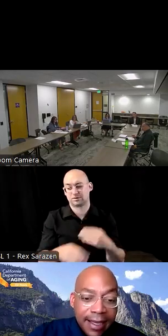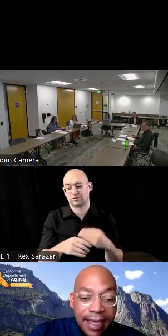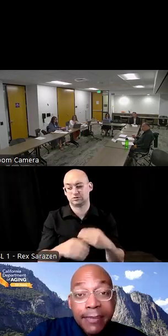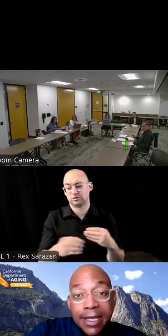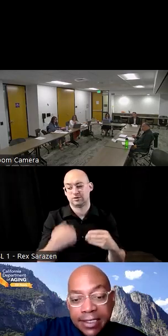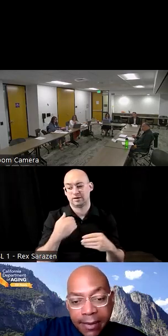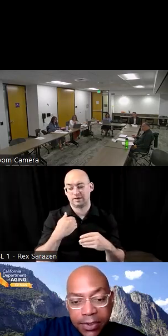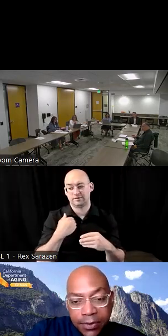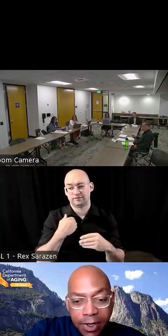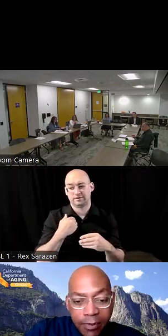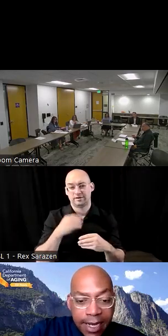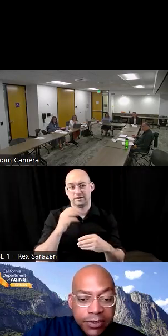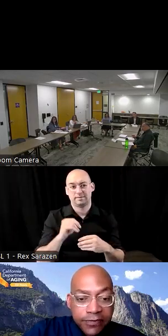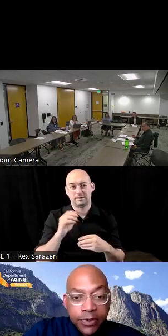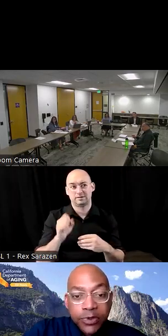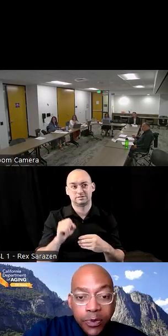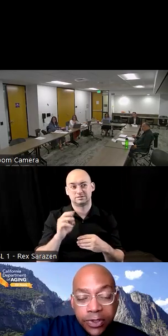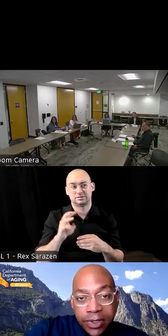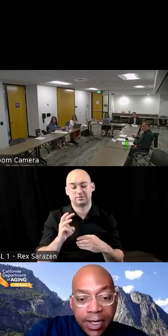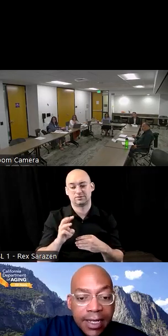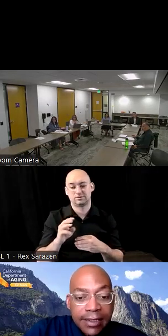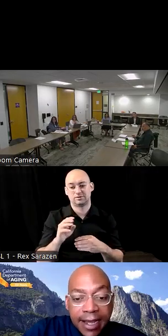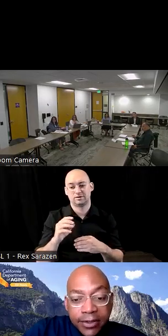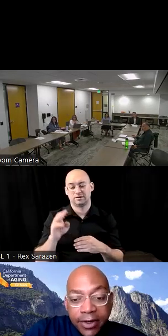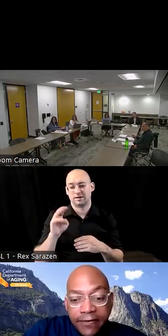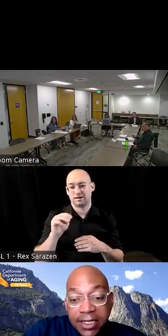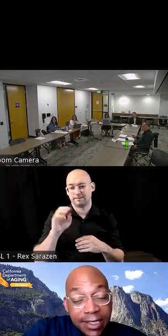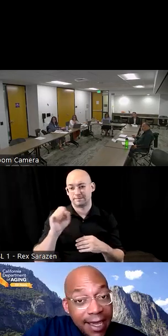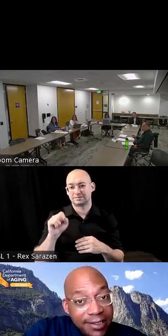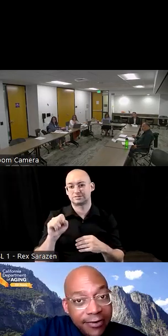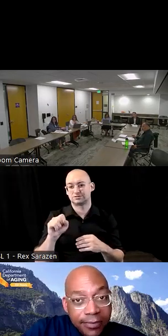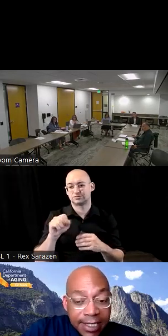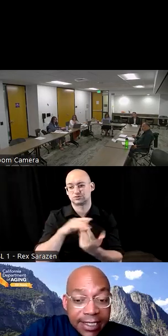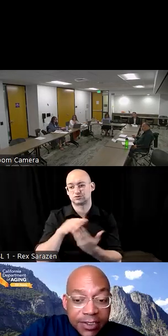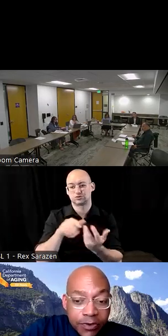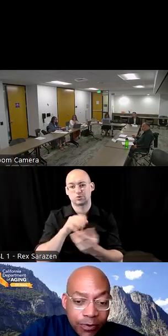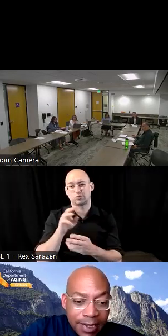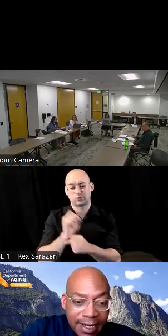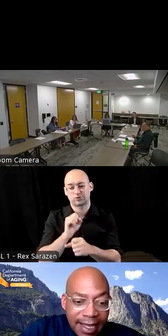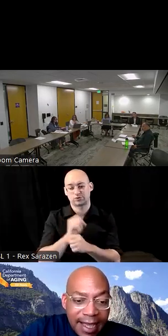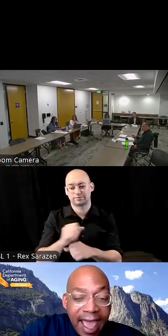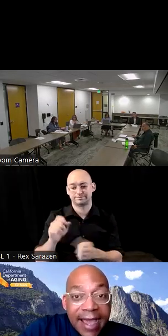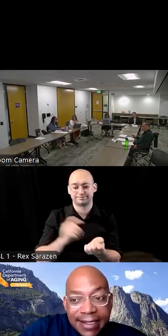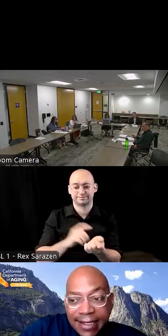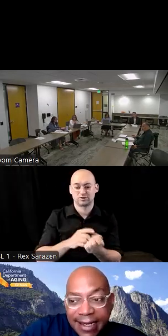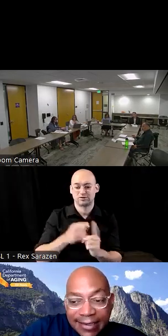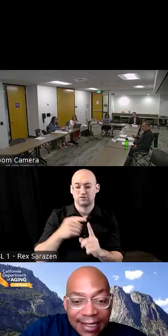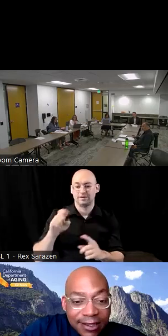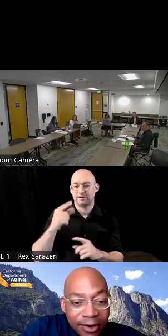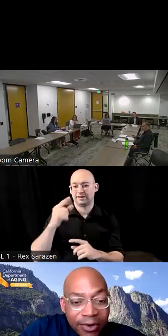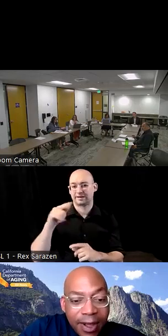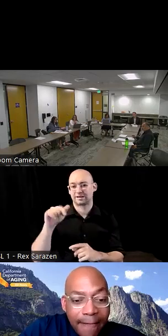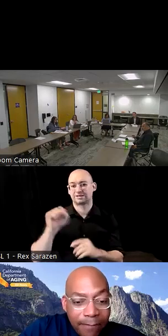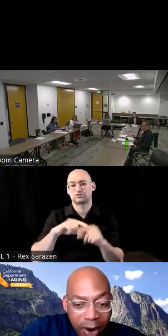an MSW, or Masters of Social Work, Doctor of Education from the GIGAS Group, acting as